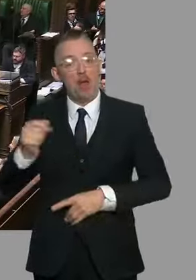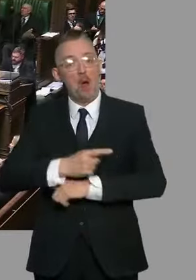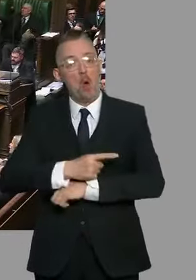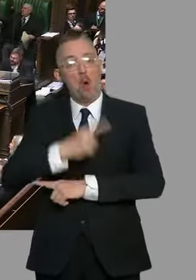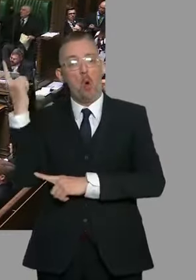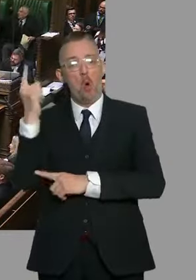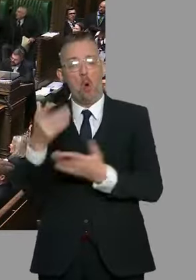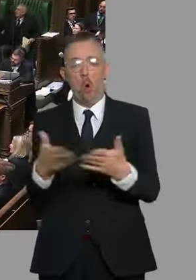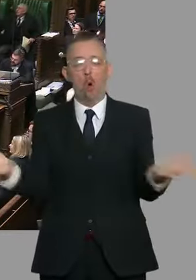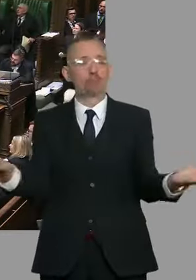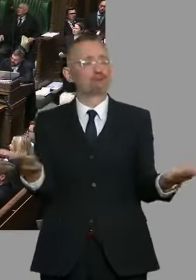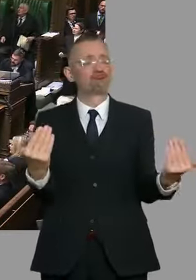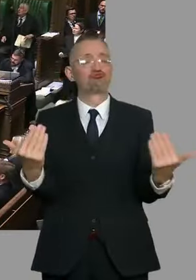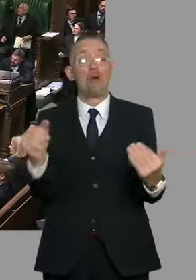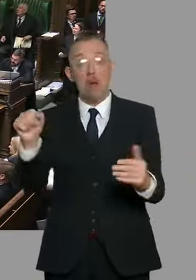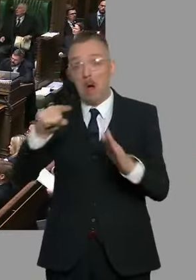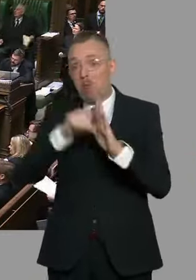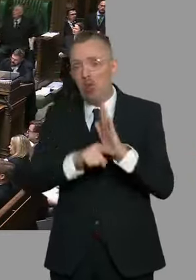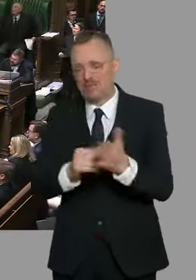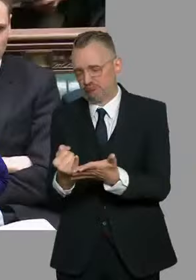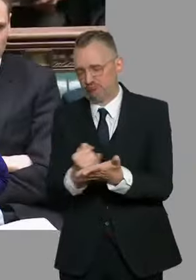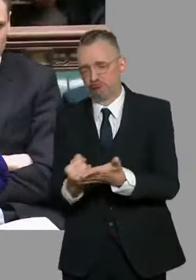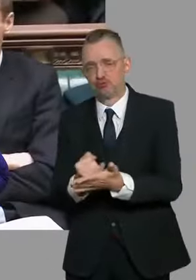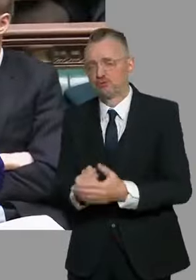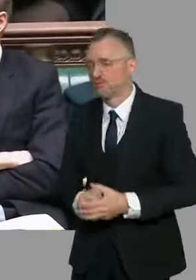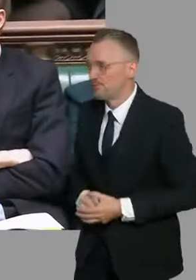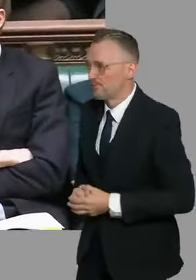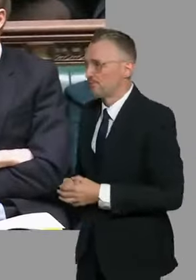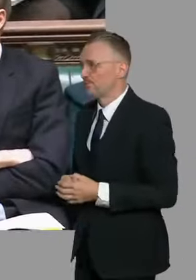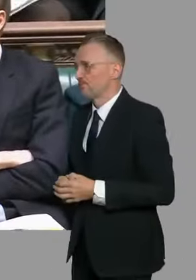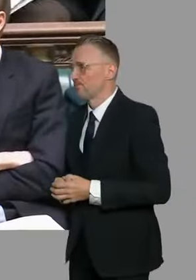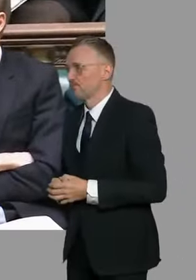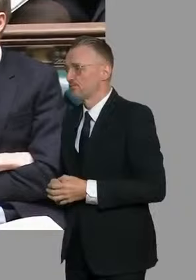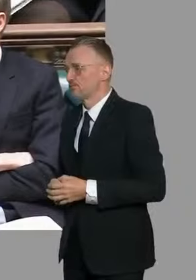Mr. Speaker, he did not answer a single... Do